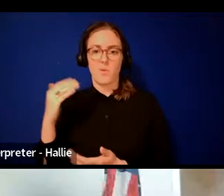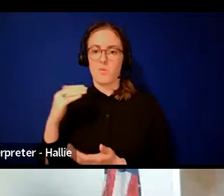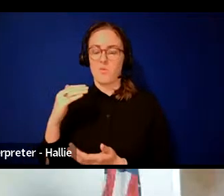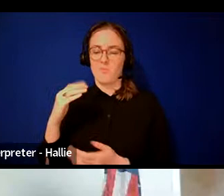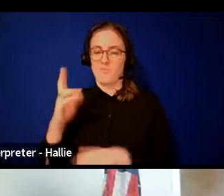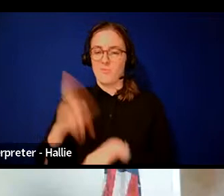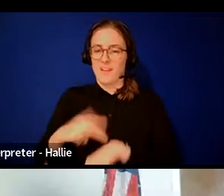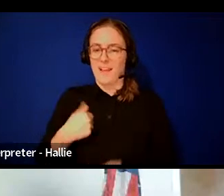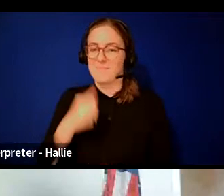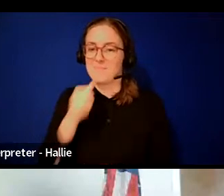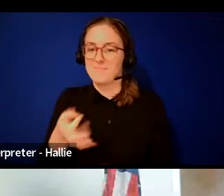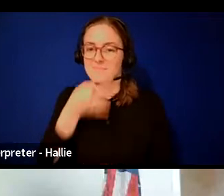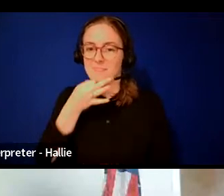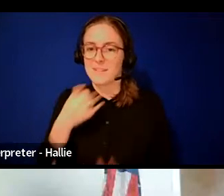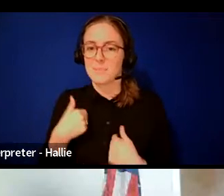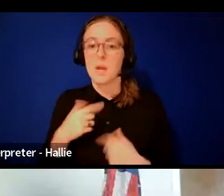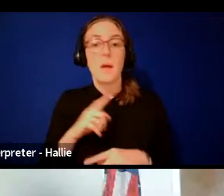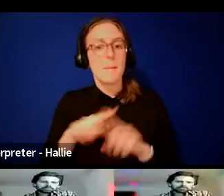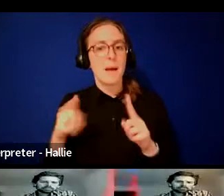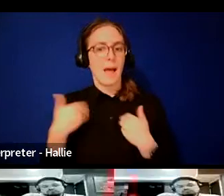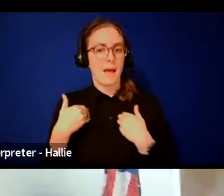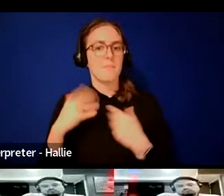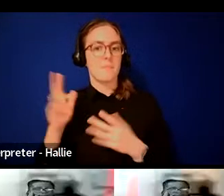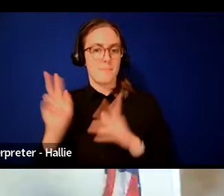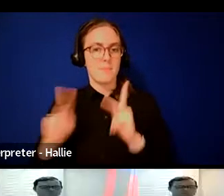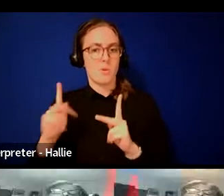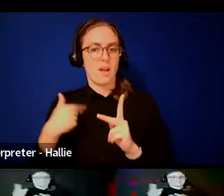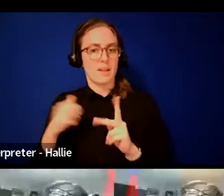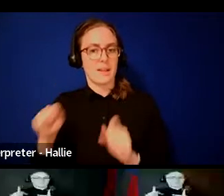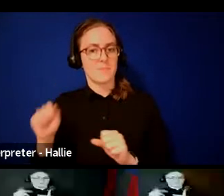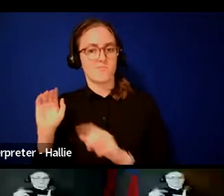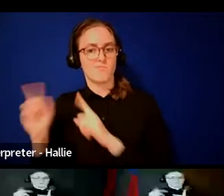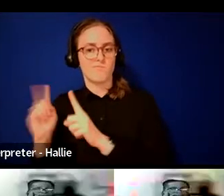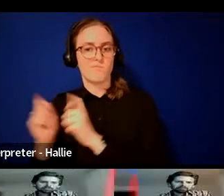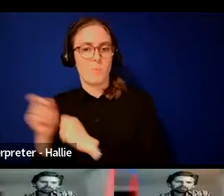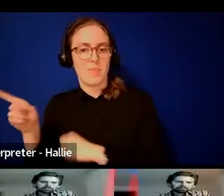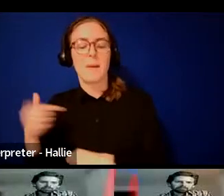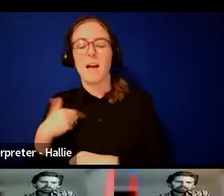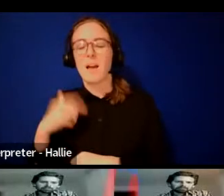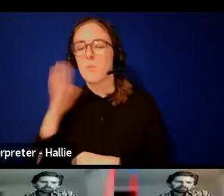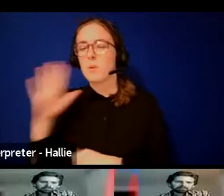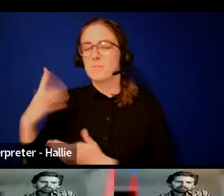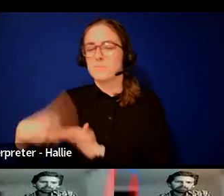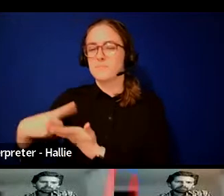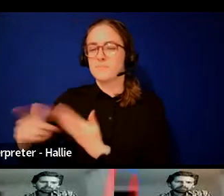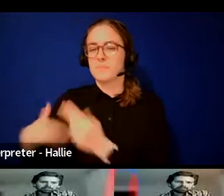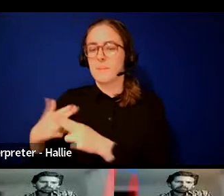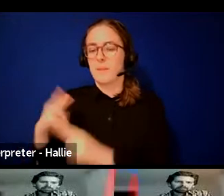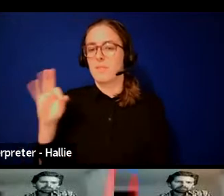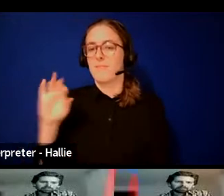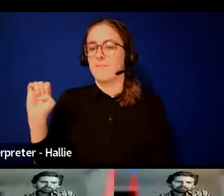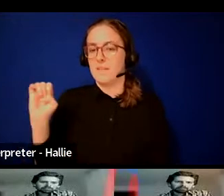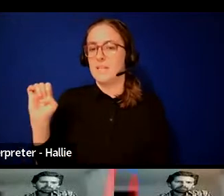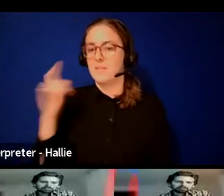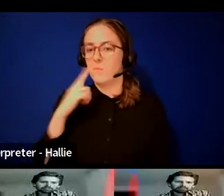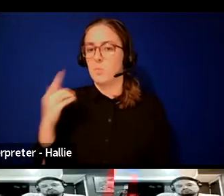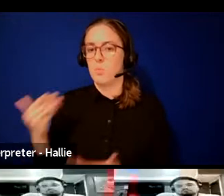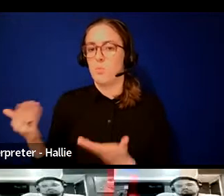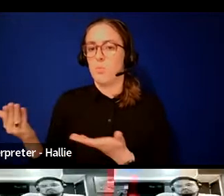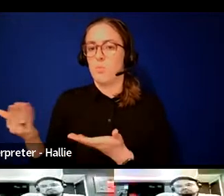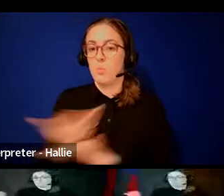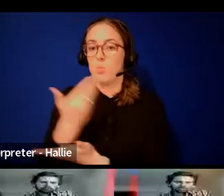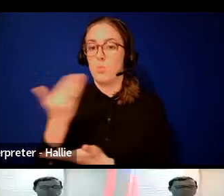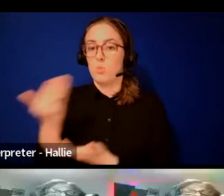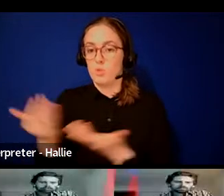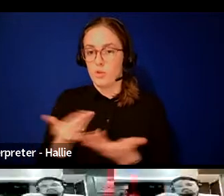in the area, but I always have people I can go to, as you know. And I will definitely look into the fees of for new services where